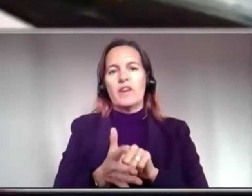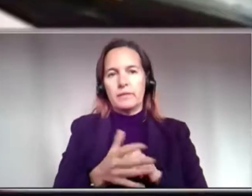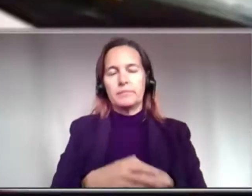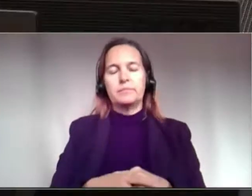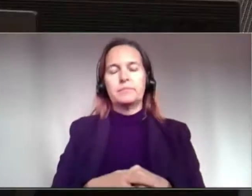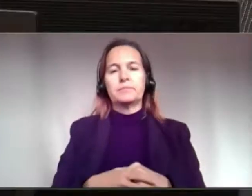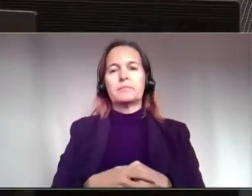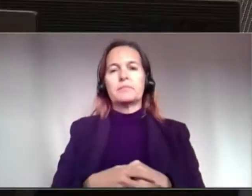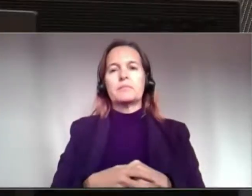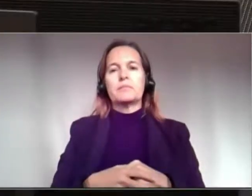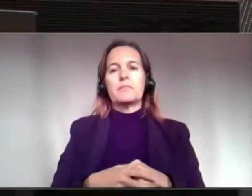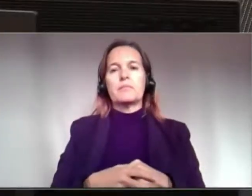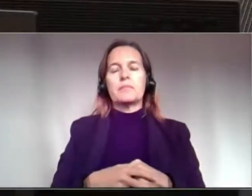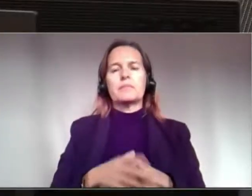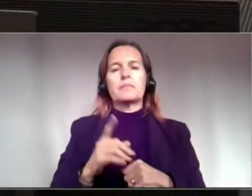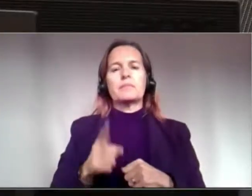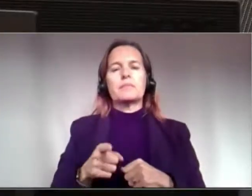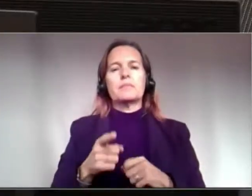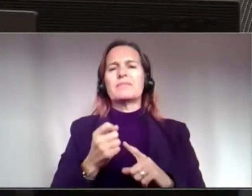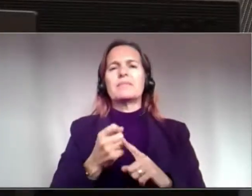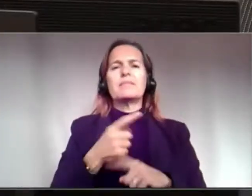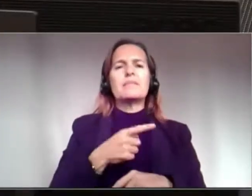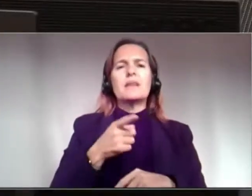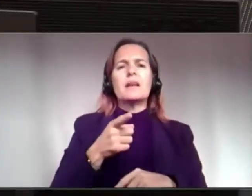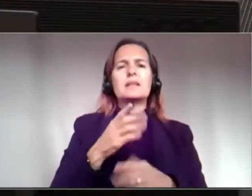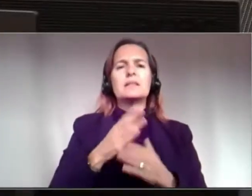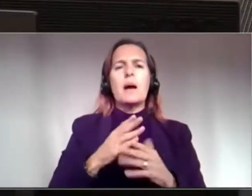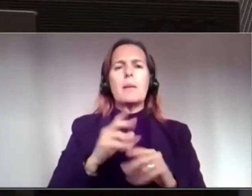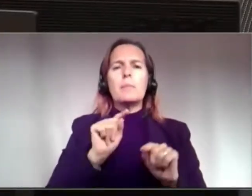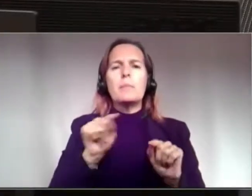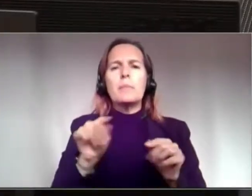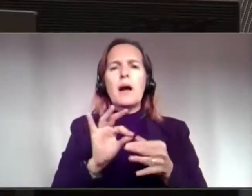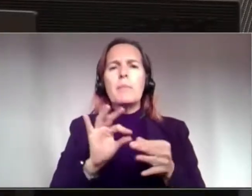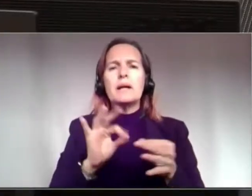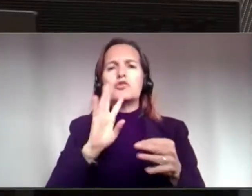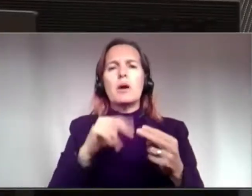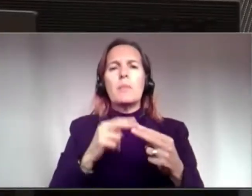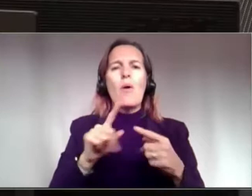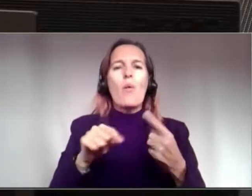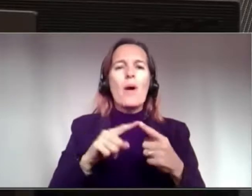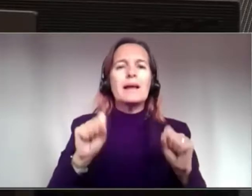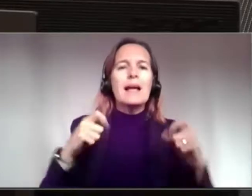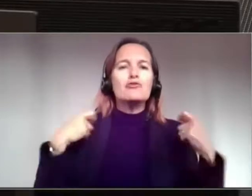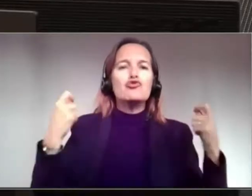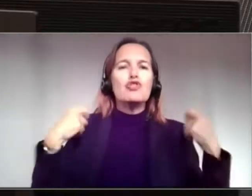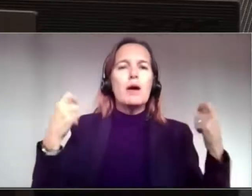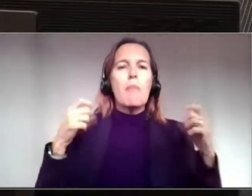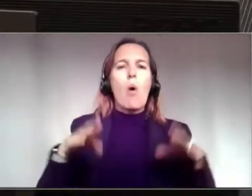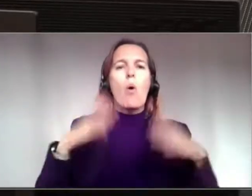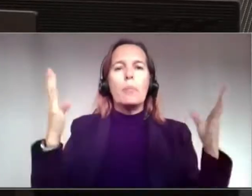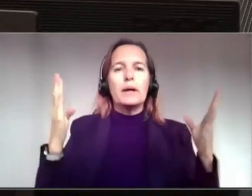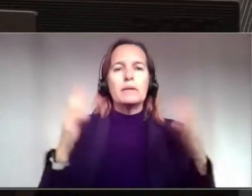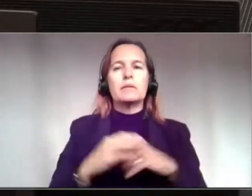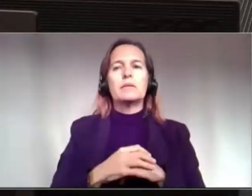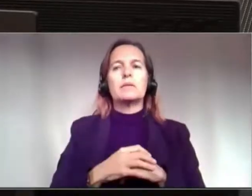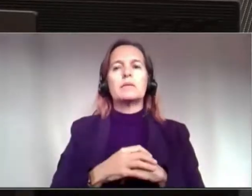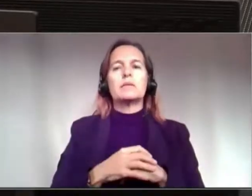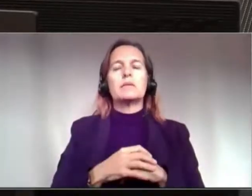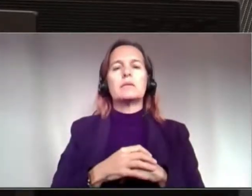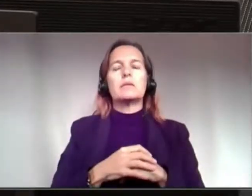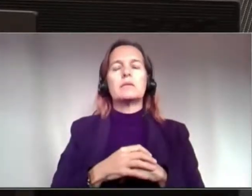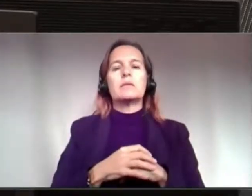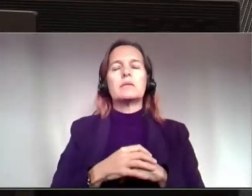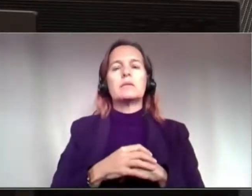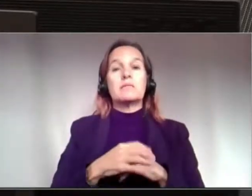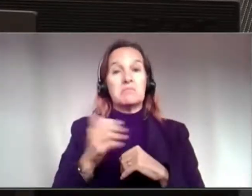of comments. Really, what people want to see gyms open. No, we're under some state restrictions. So, one, can you talk about is